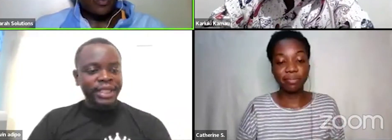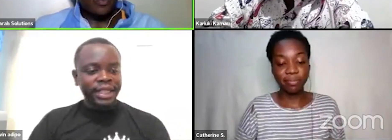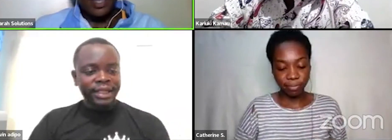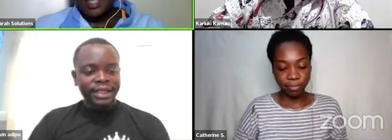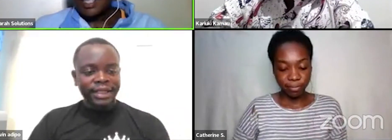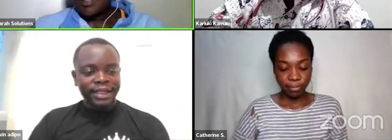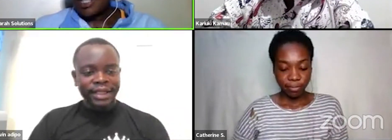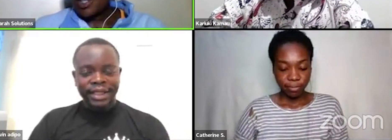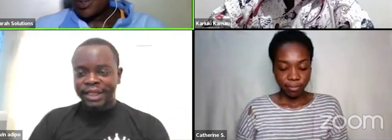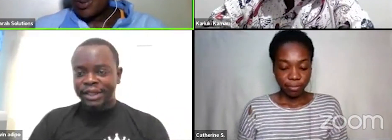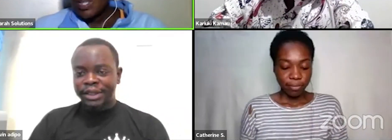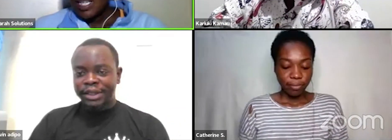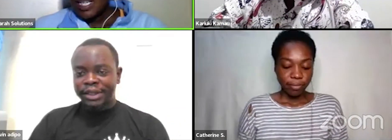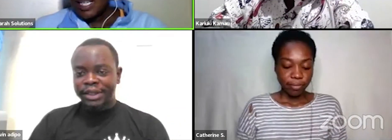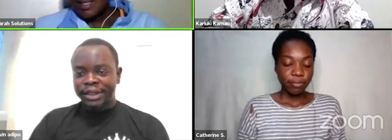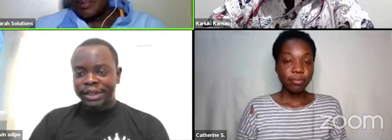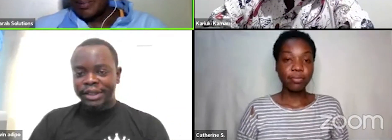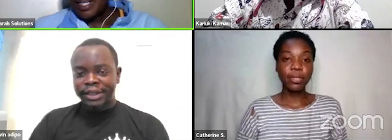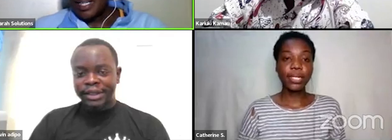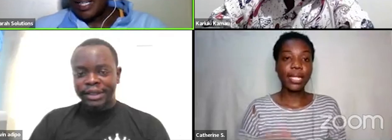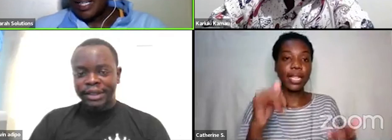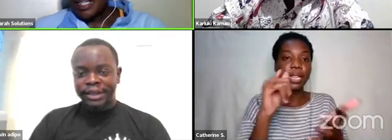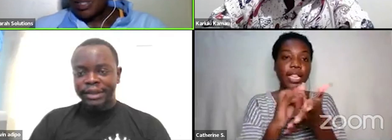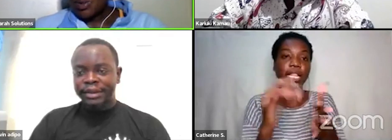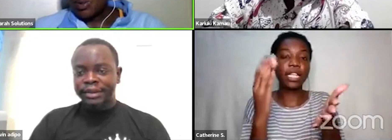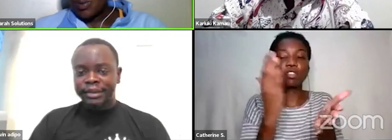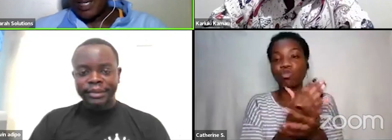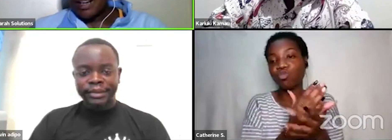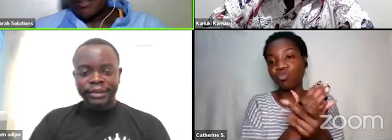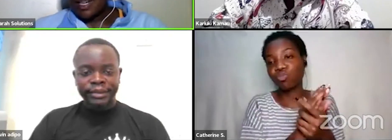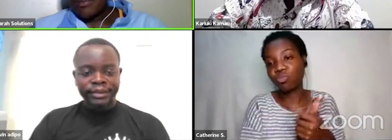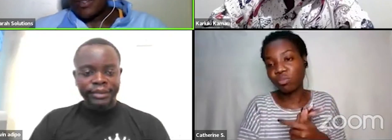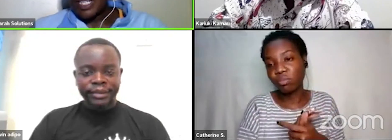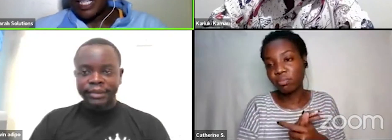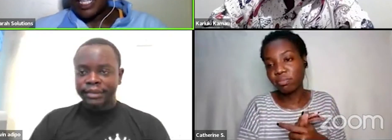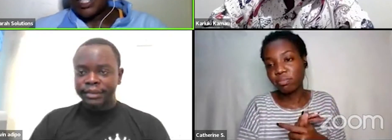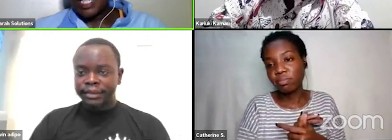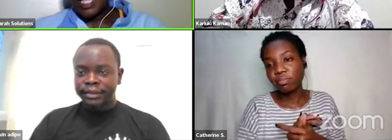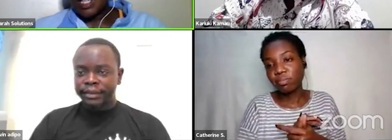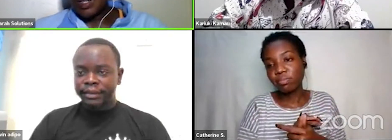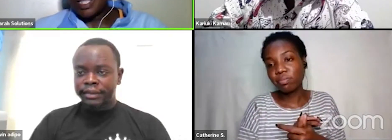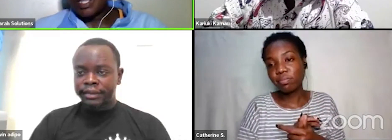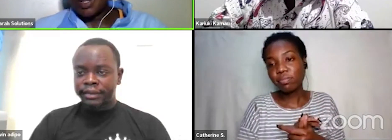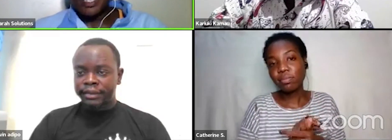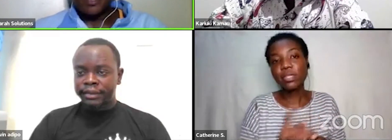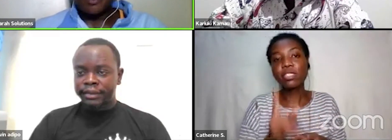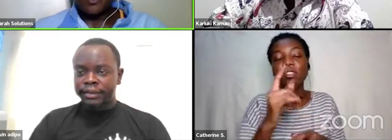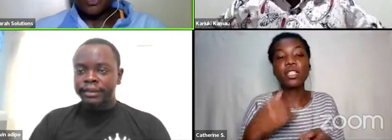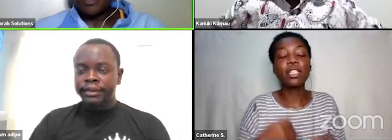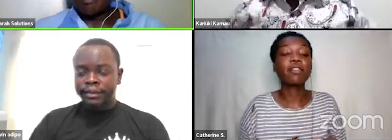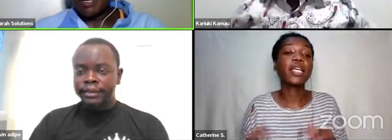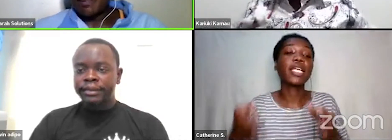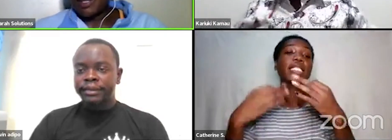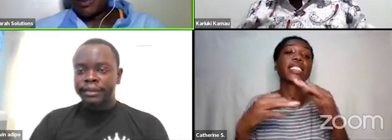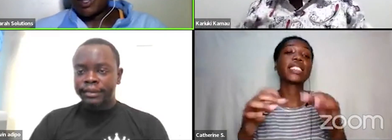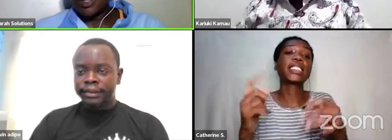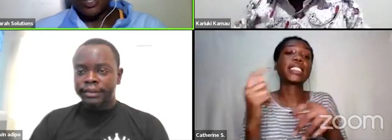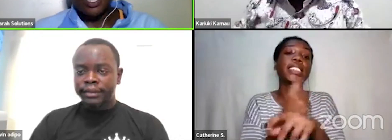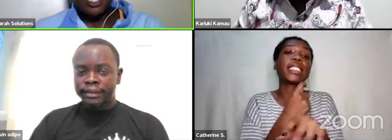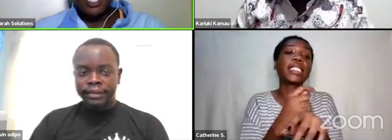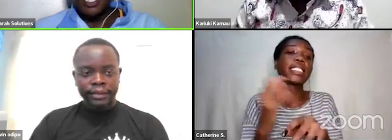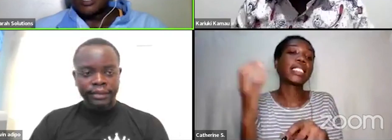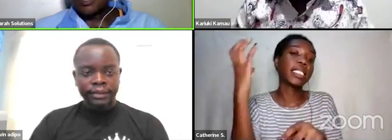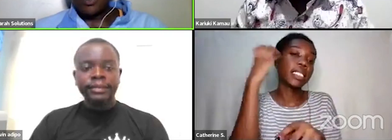That's true. That's very true. So we have a free training courses on entrepreneurship by